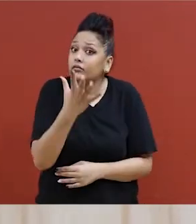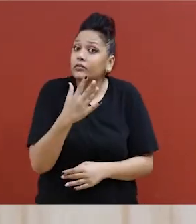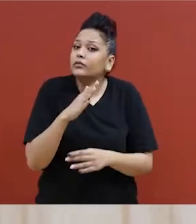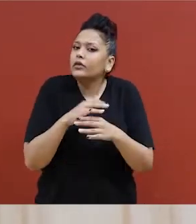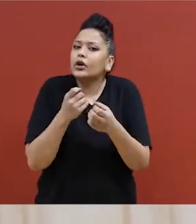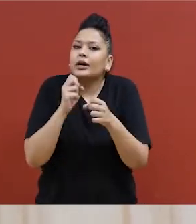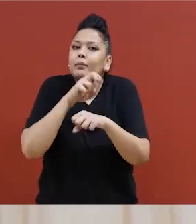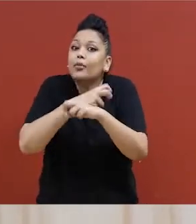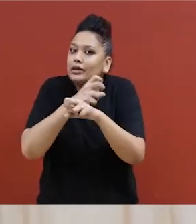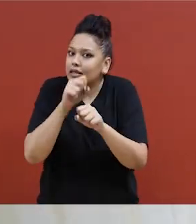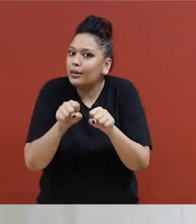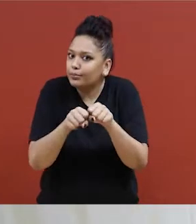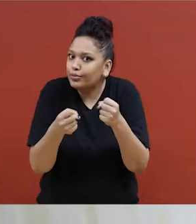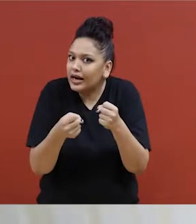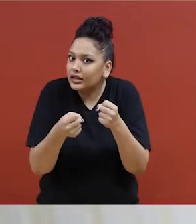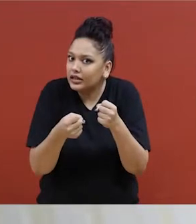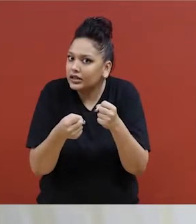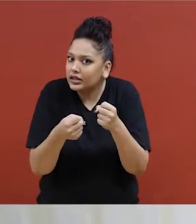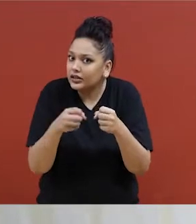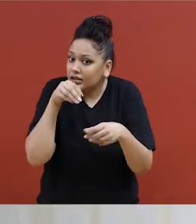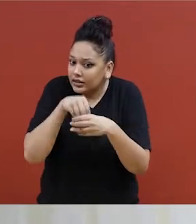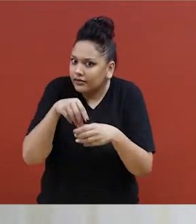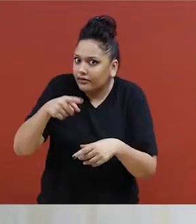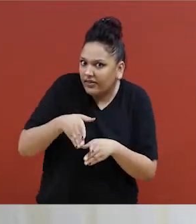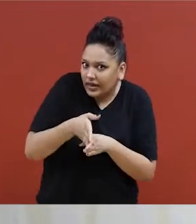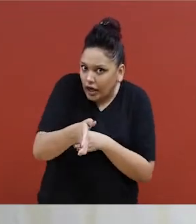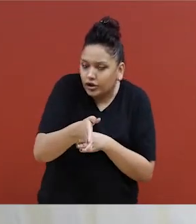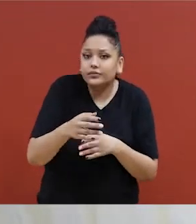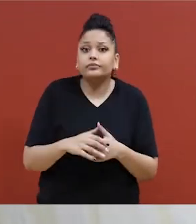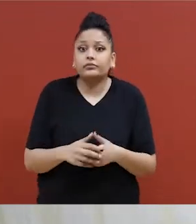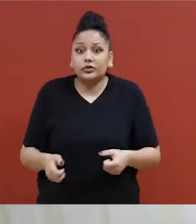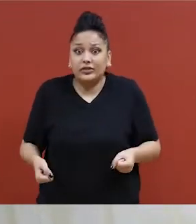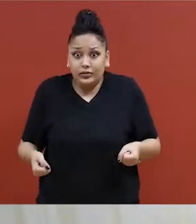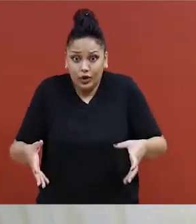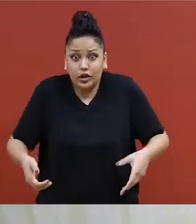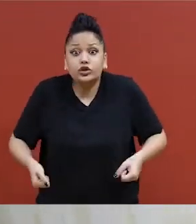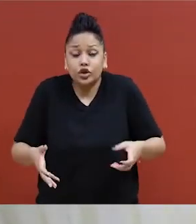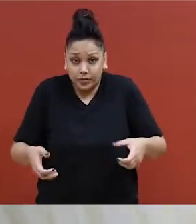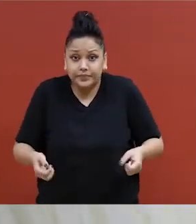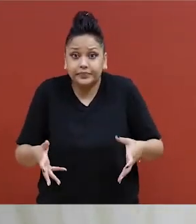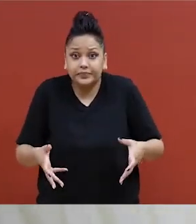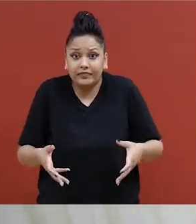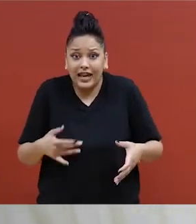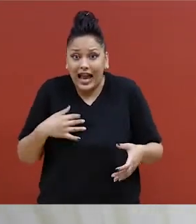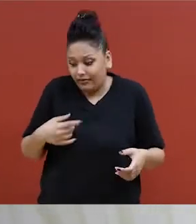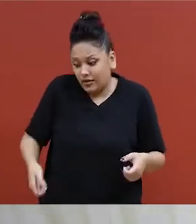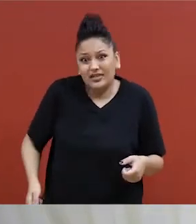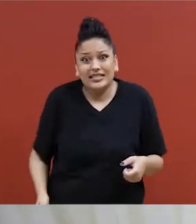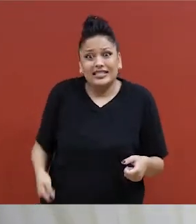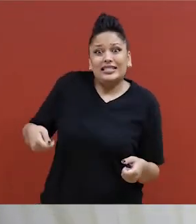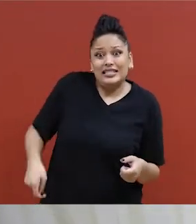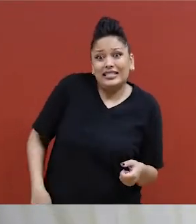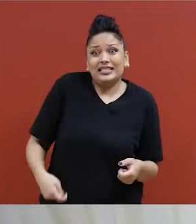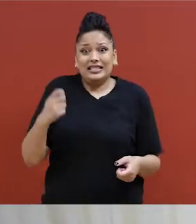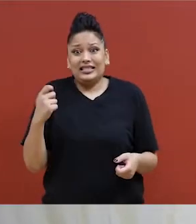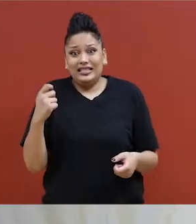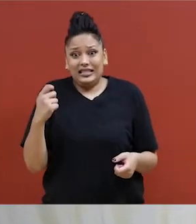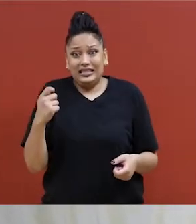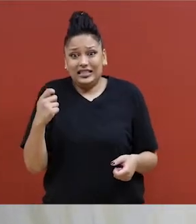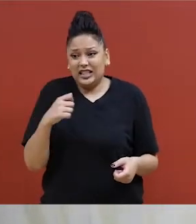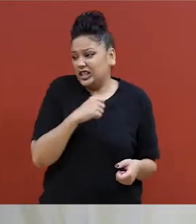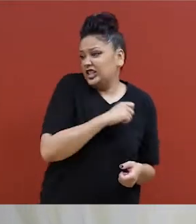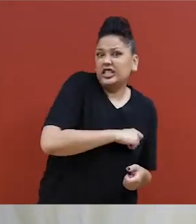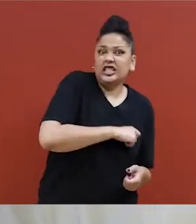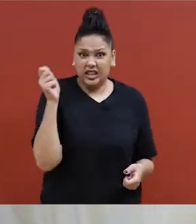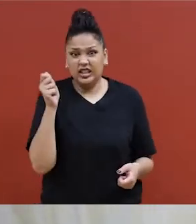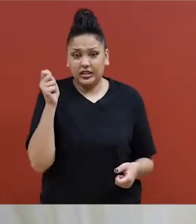and bones in their foot. If you have a manual wheelchair, are you able to lift the arm right out and use